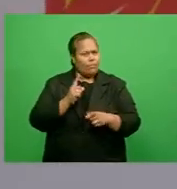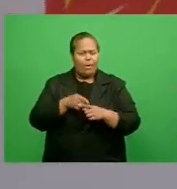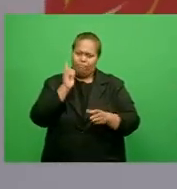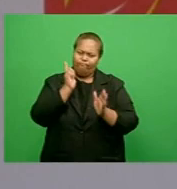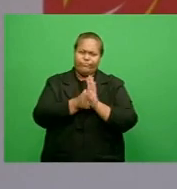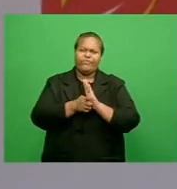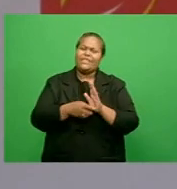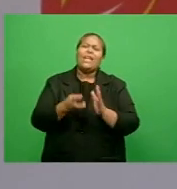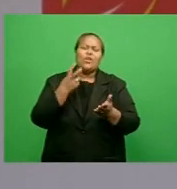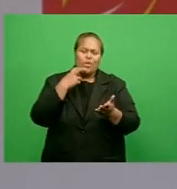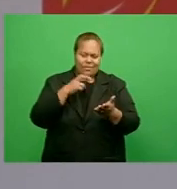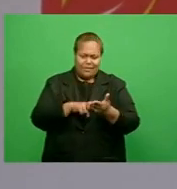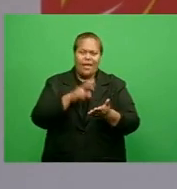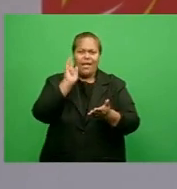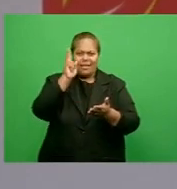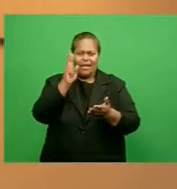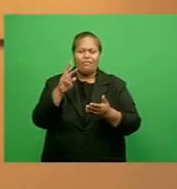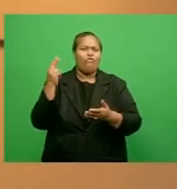re-registered for Round 3.